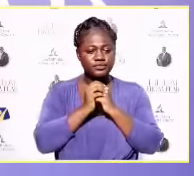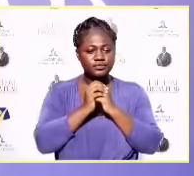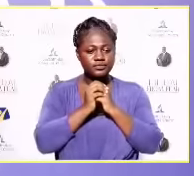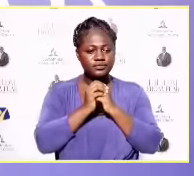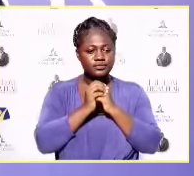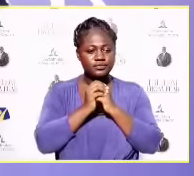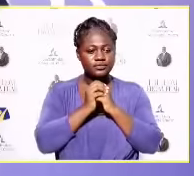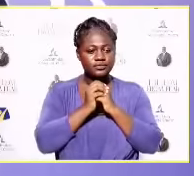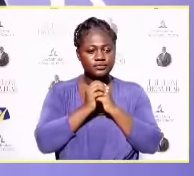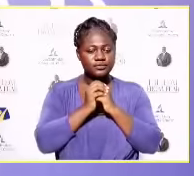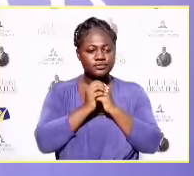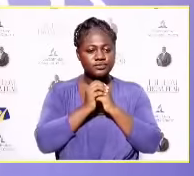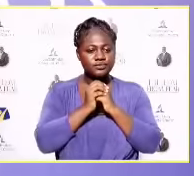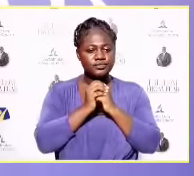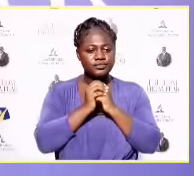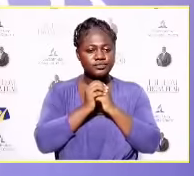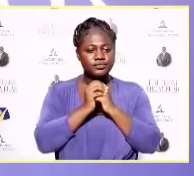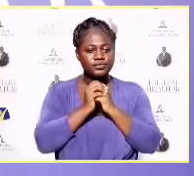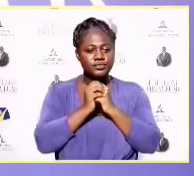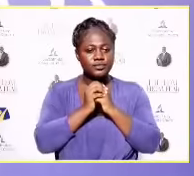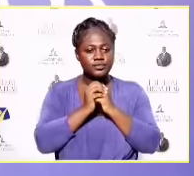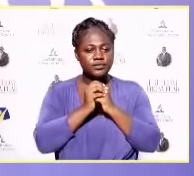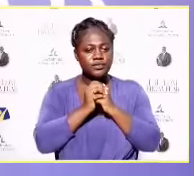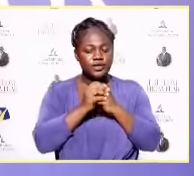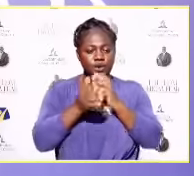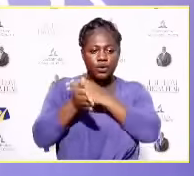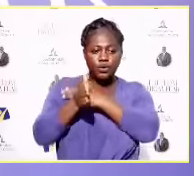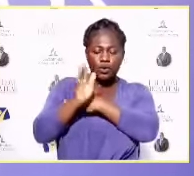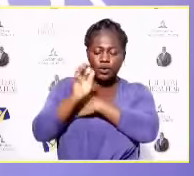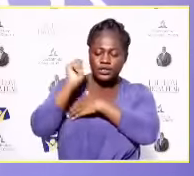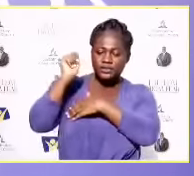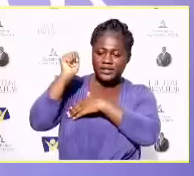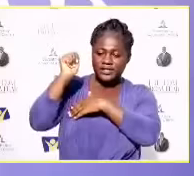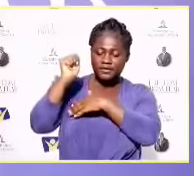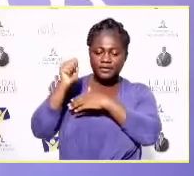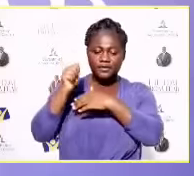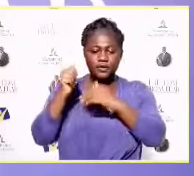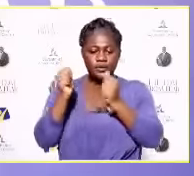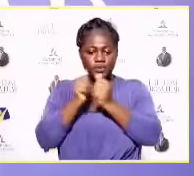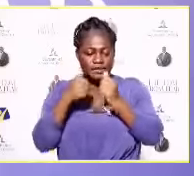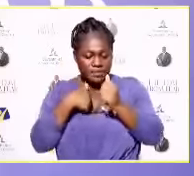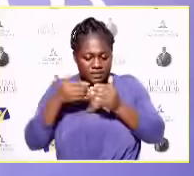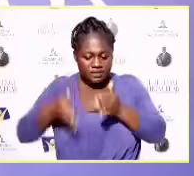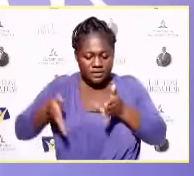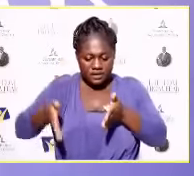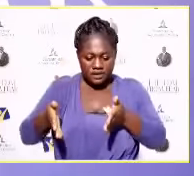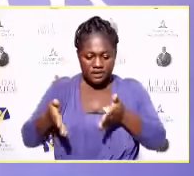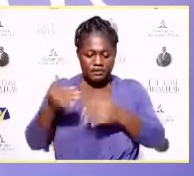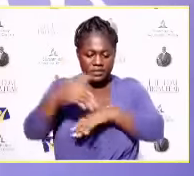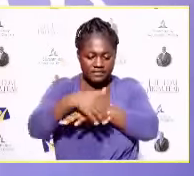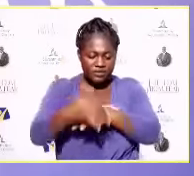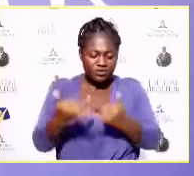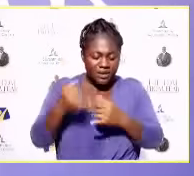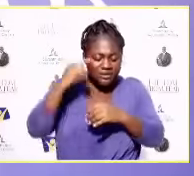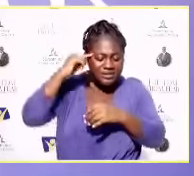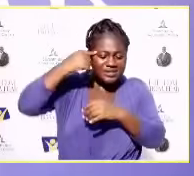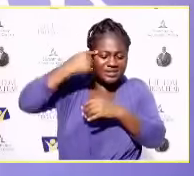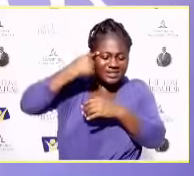Talking to my right side tonight. Listen to, you must think.